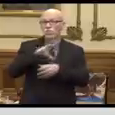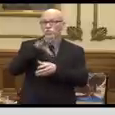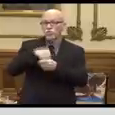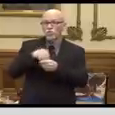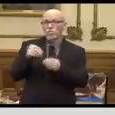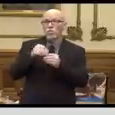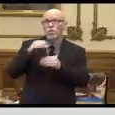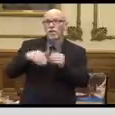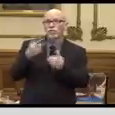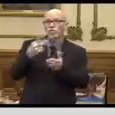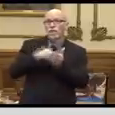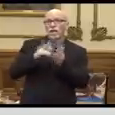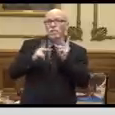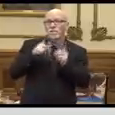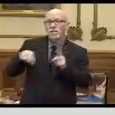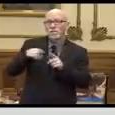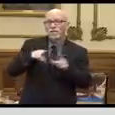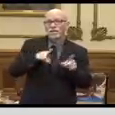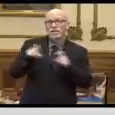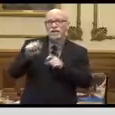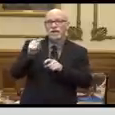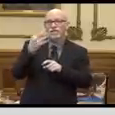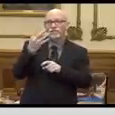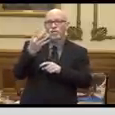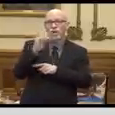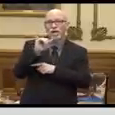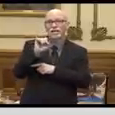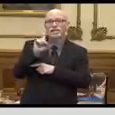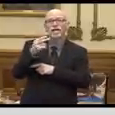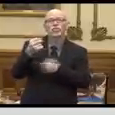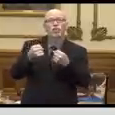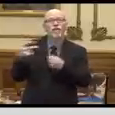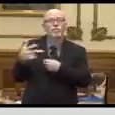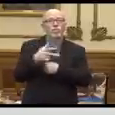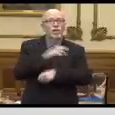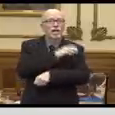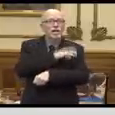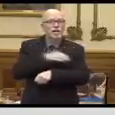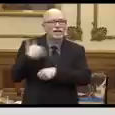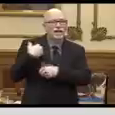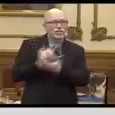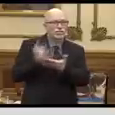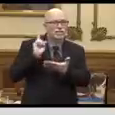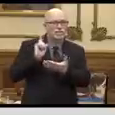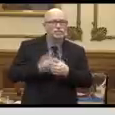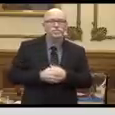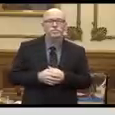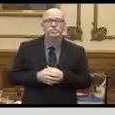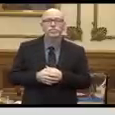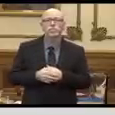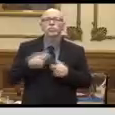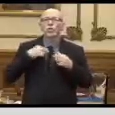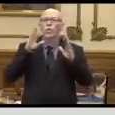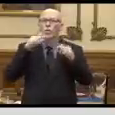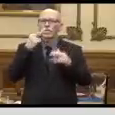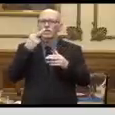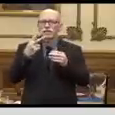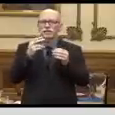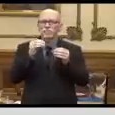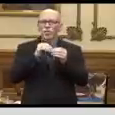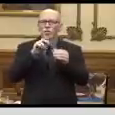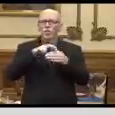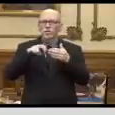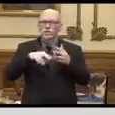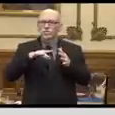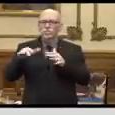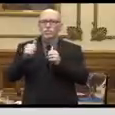than 2,000 people who were tested at 4 ISDH drive-through clinics this past week. We hope to see similar results with drive-through